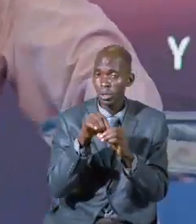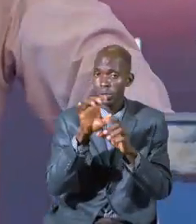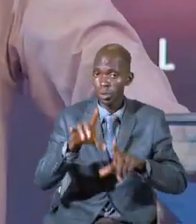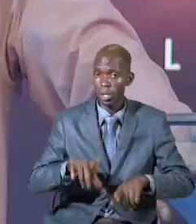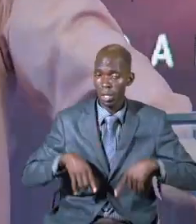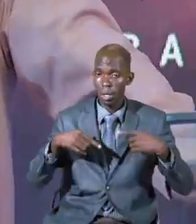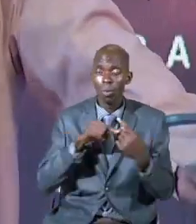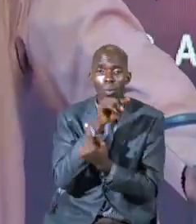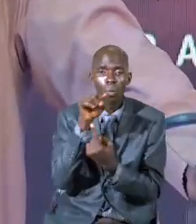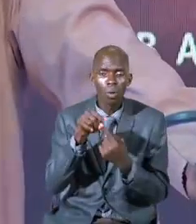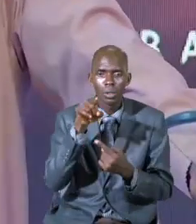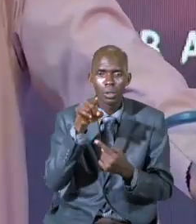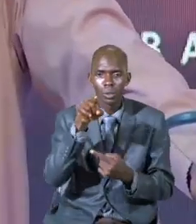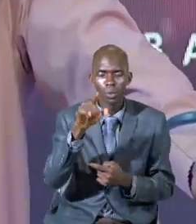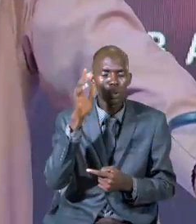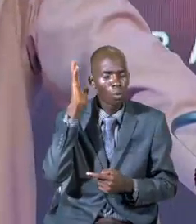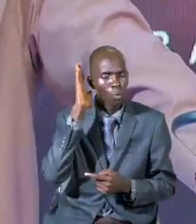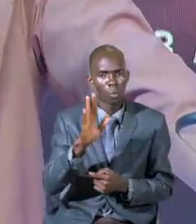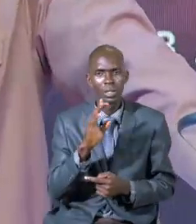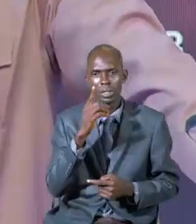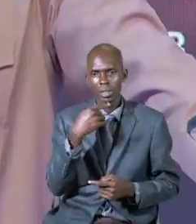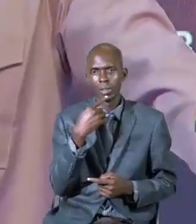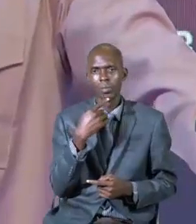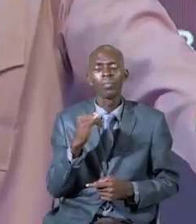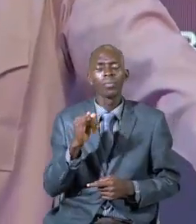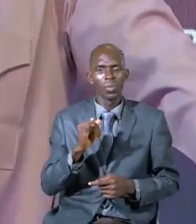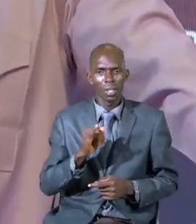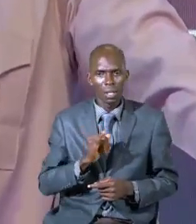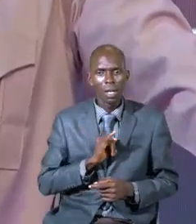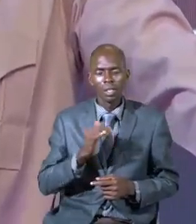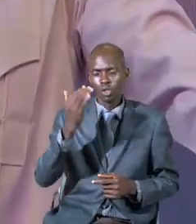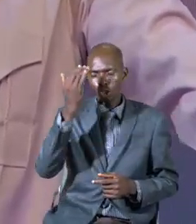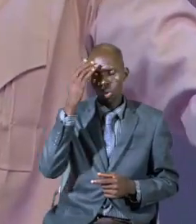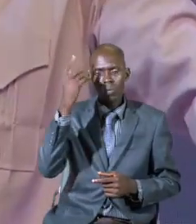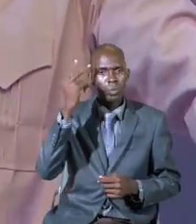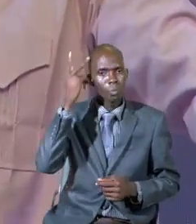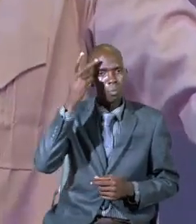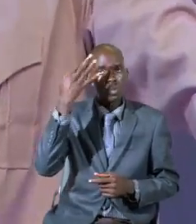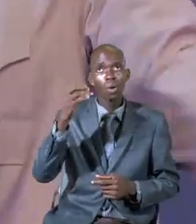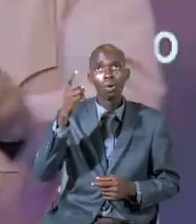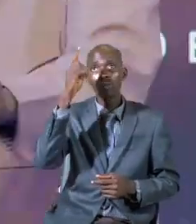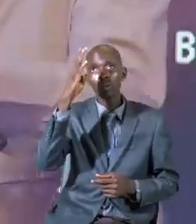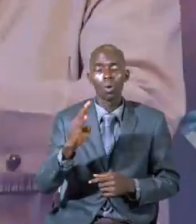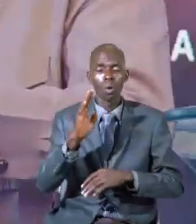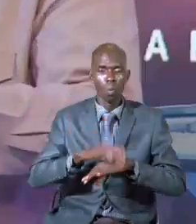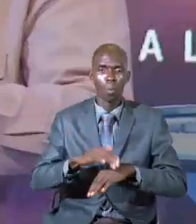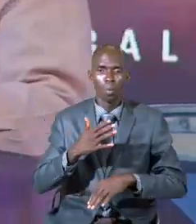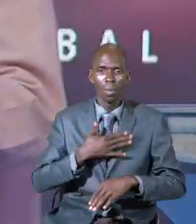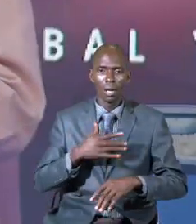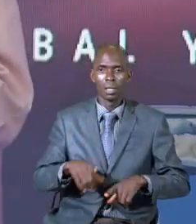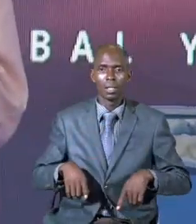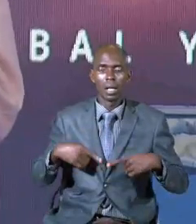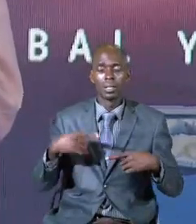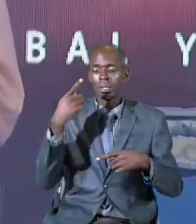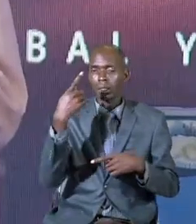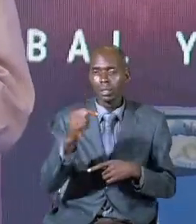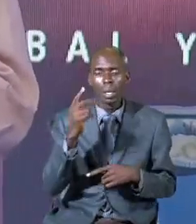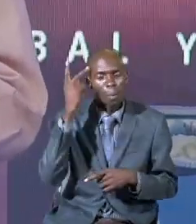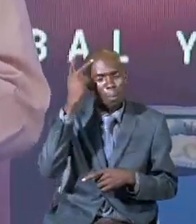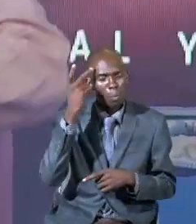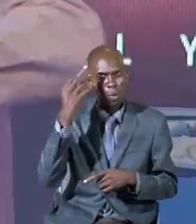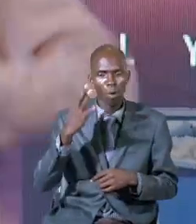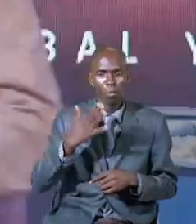now I know the purpose of the calling of God upon my life, the purpose of my creation, and then I